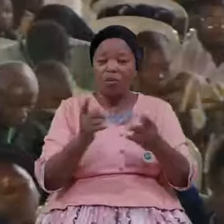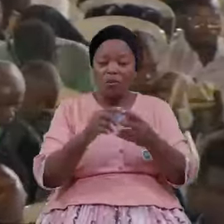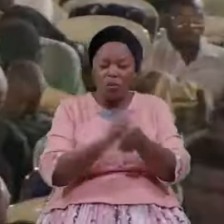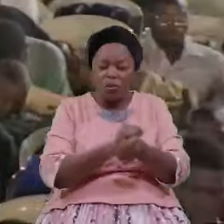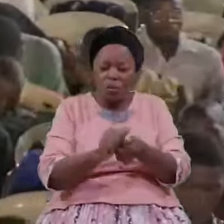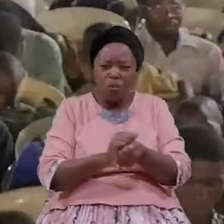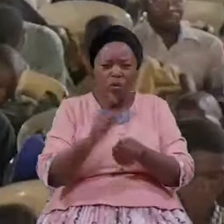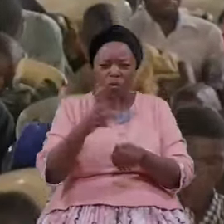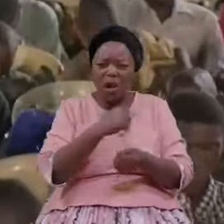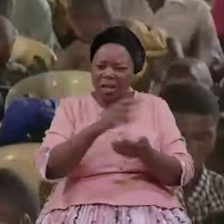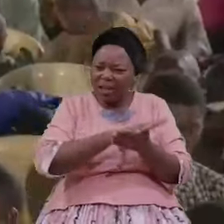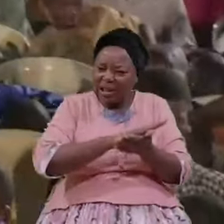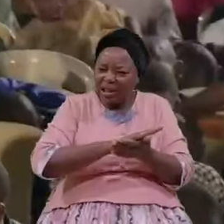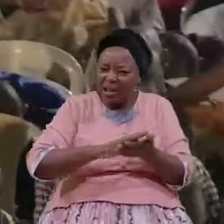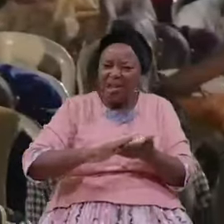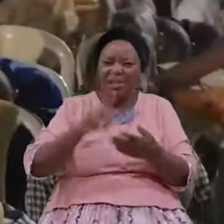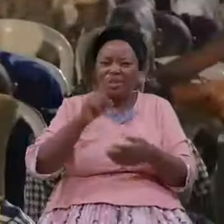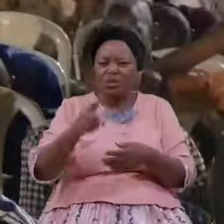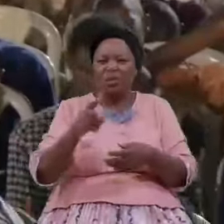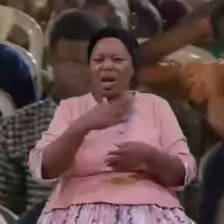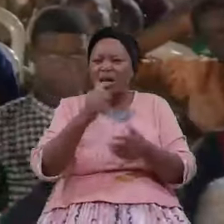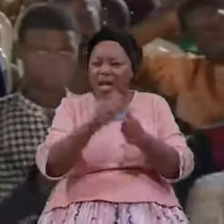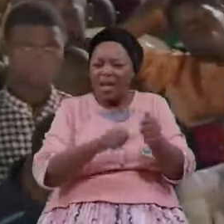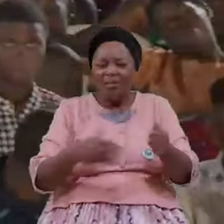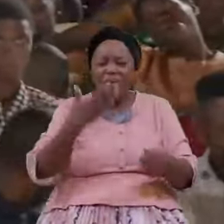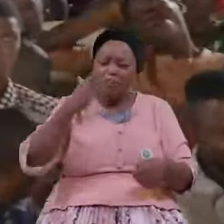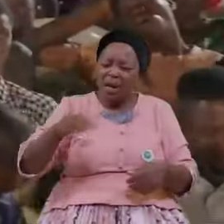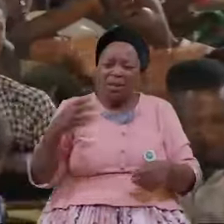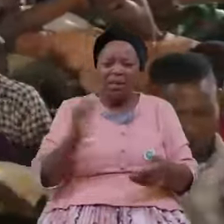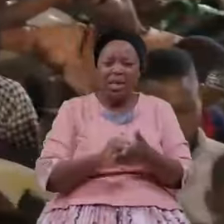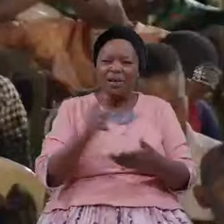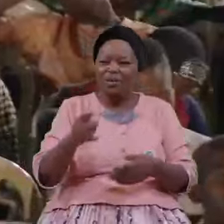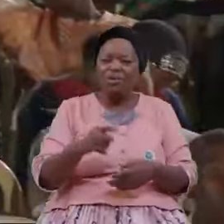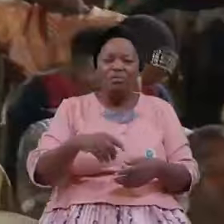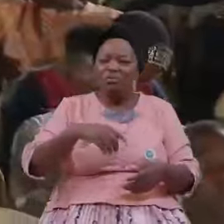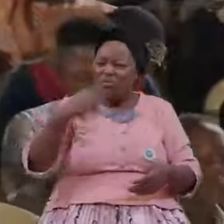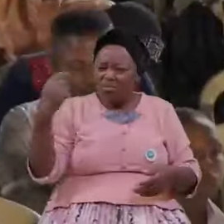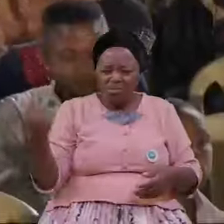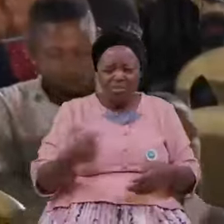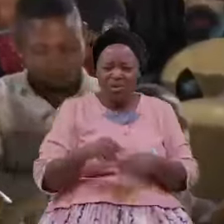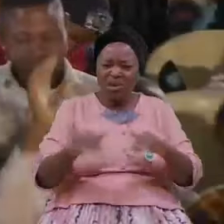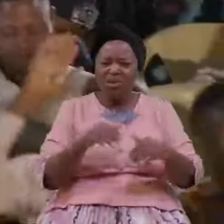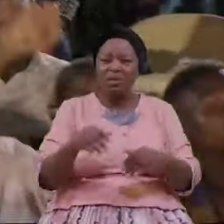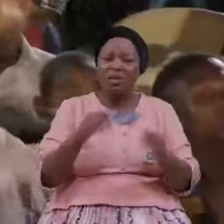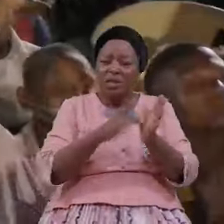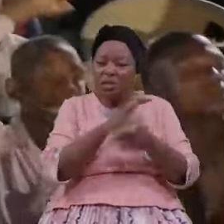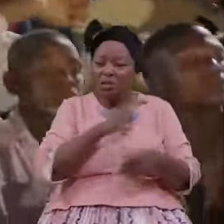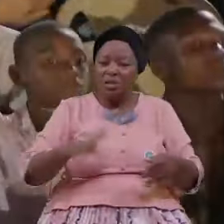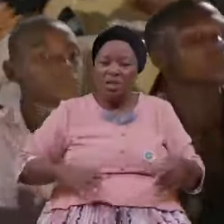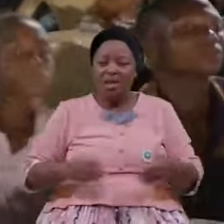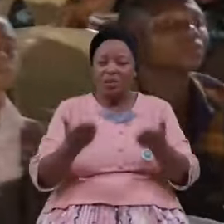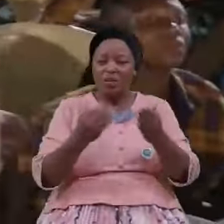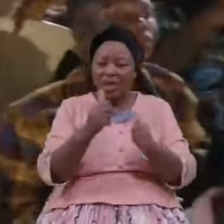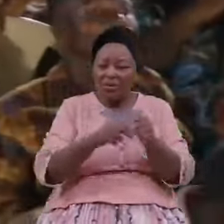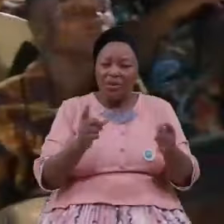now. Every bad thing you ever did, he wants it to be forgotten. And when you get